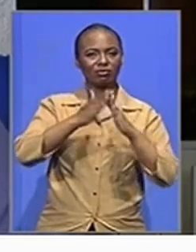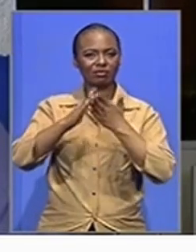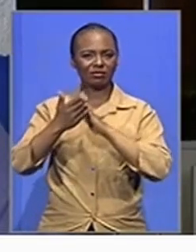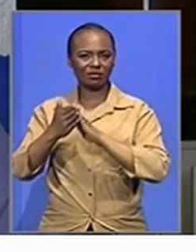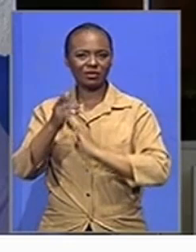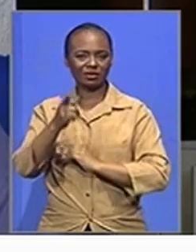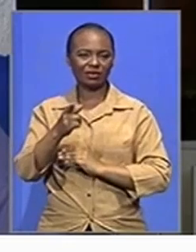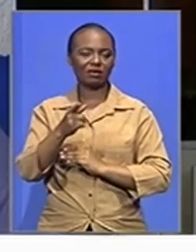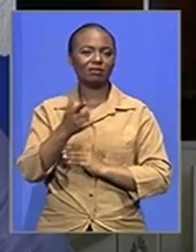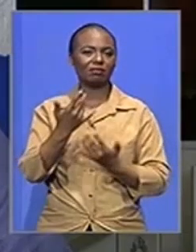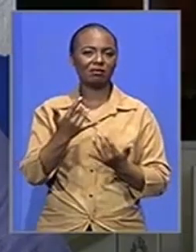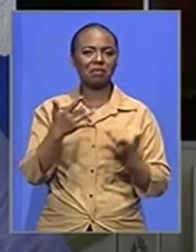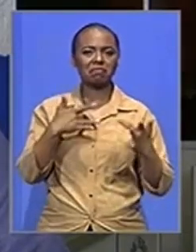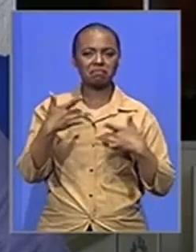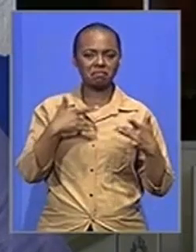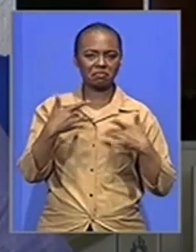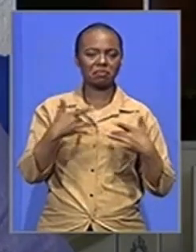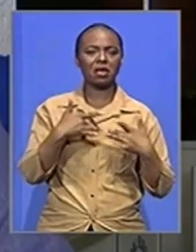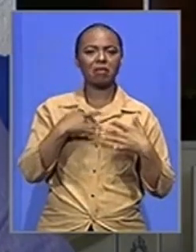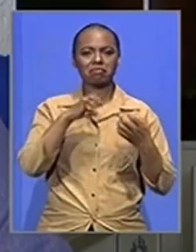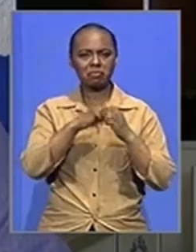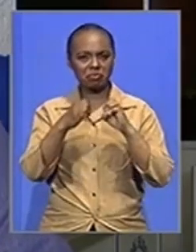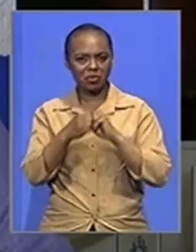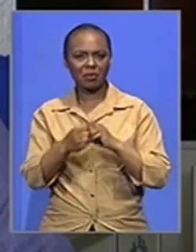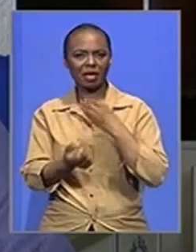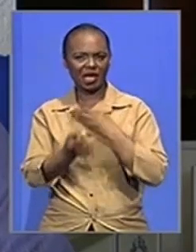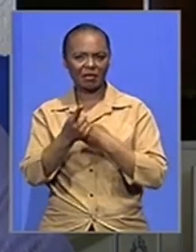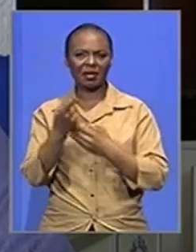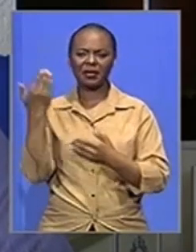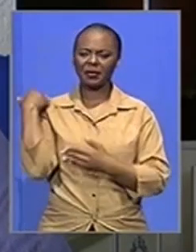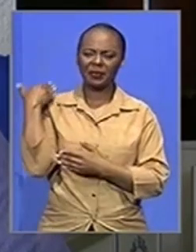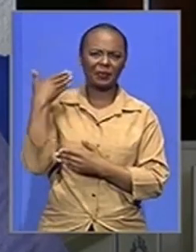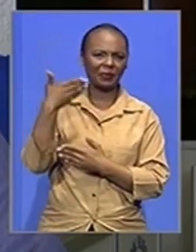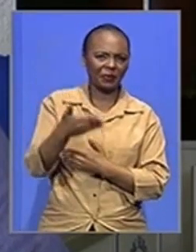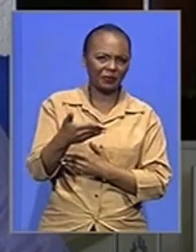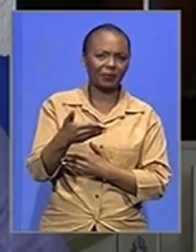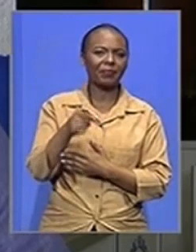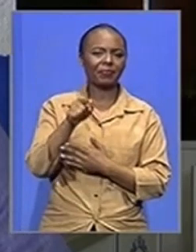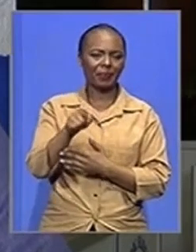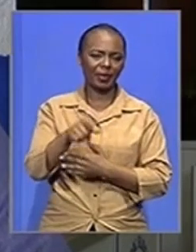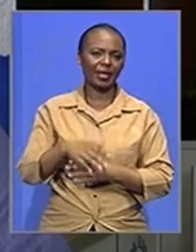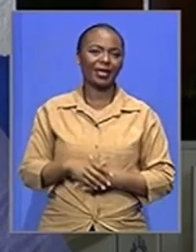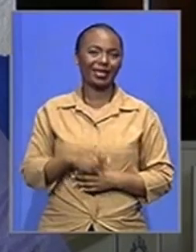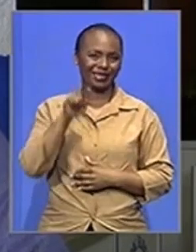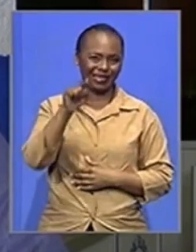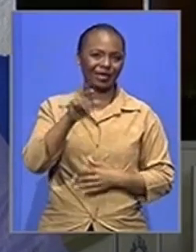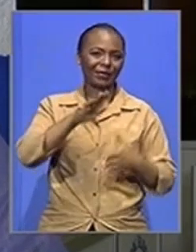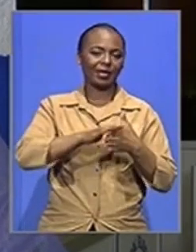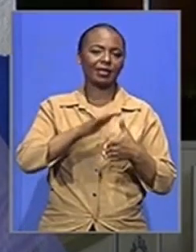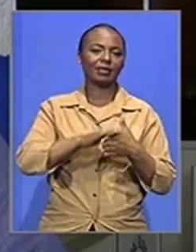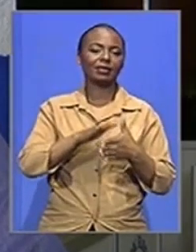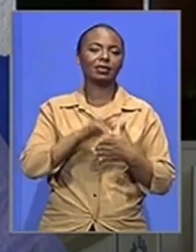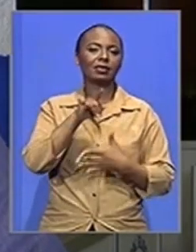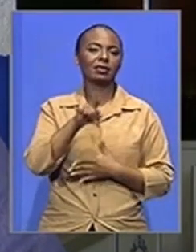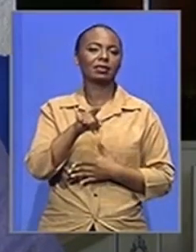yona ditlhopho before di qala di simolla. And now the reasons tse leng gore di